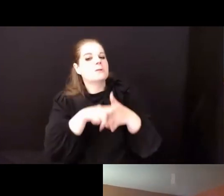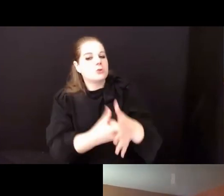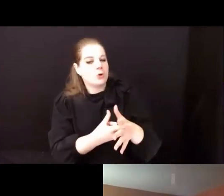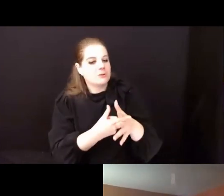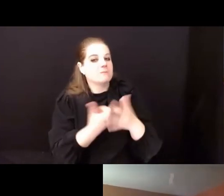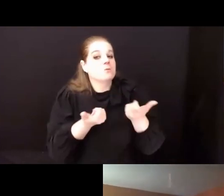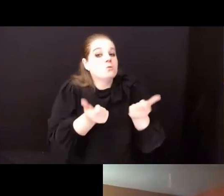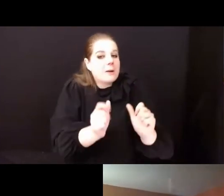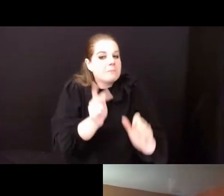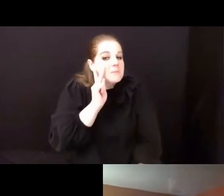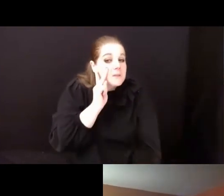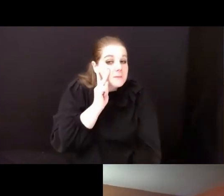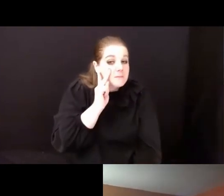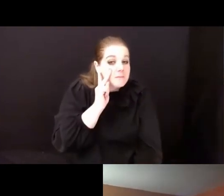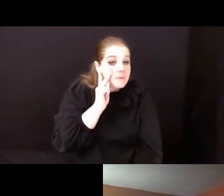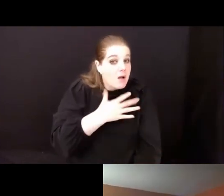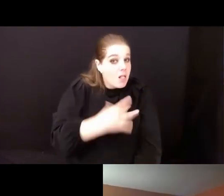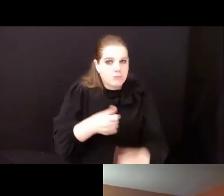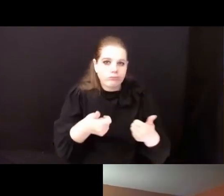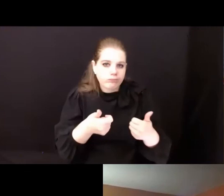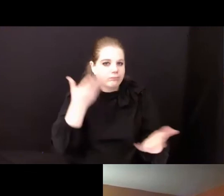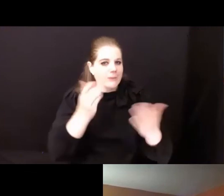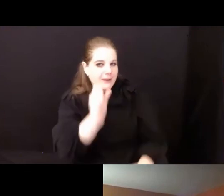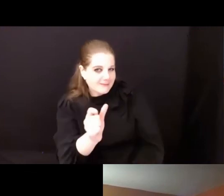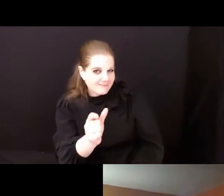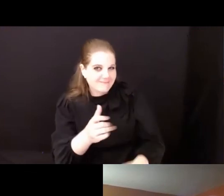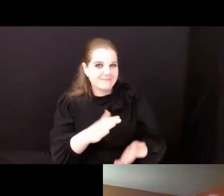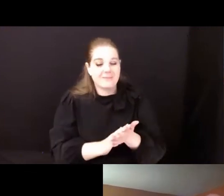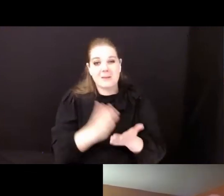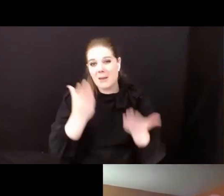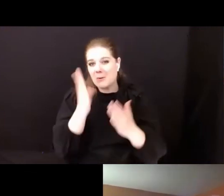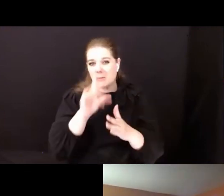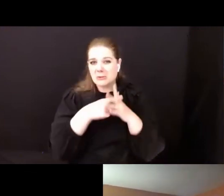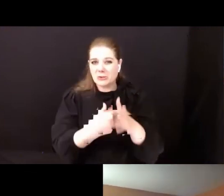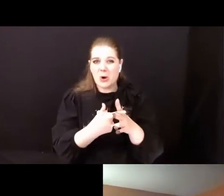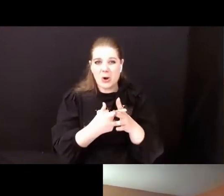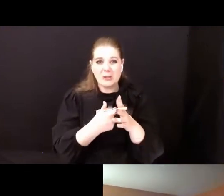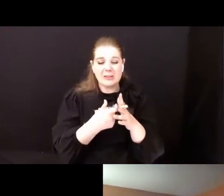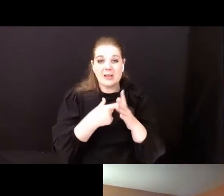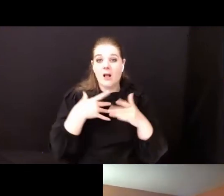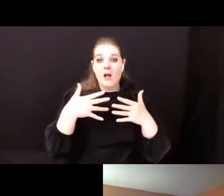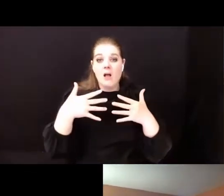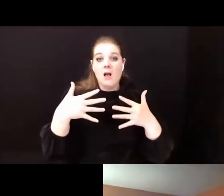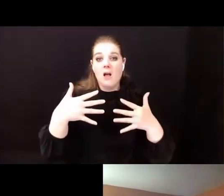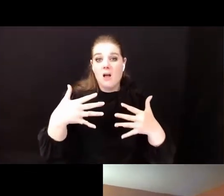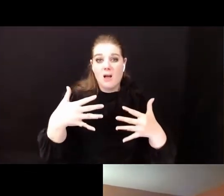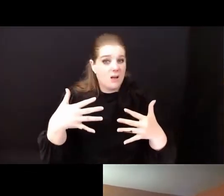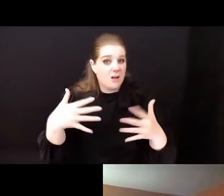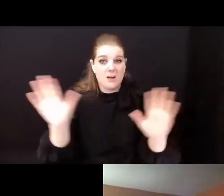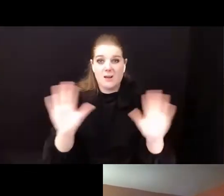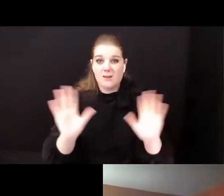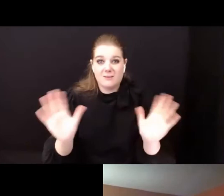it. See if you like it. You may get into something and think, oh my God, this is